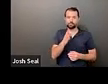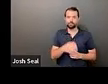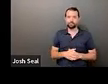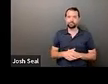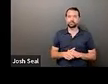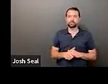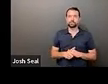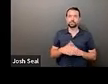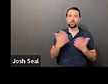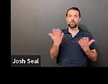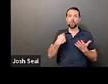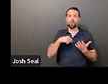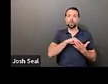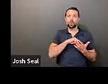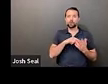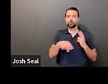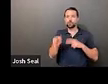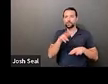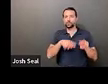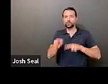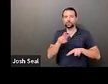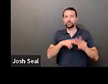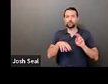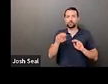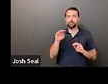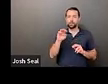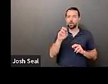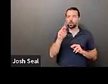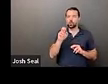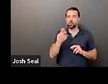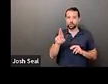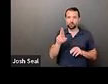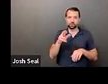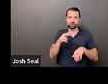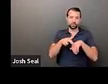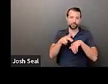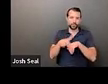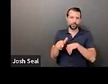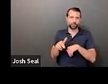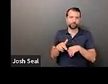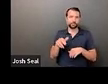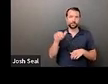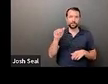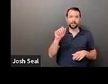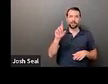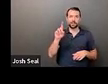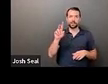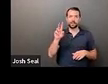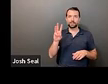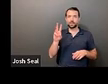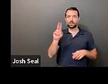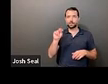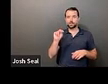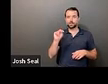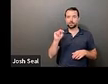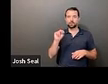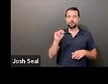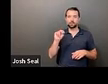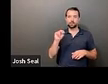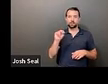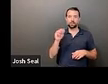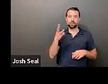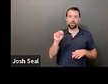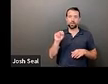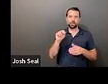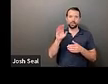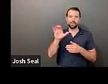at and the MUSER reference. So for example, ADWN is the code. And that would be, we're looking